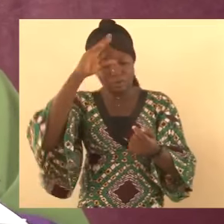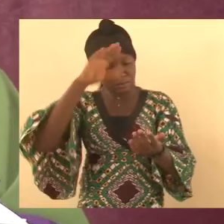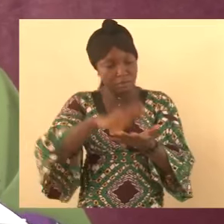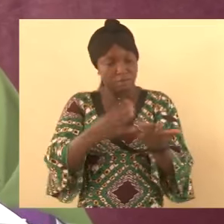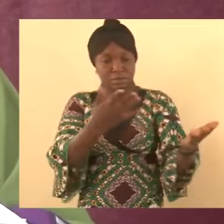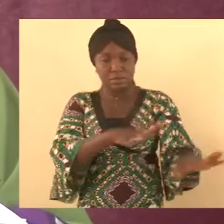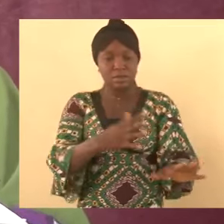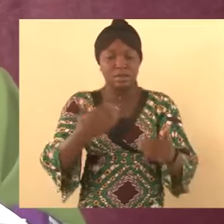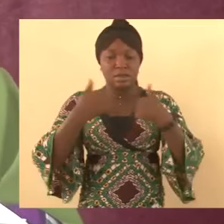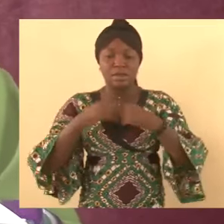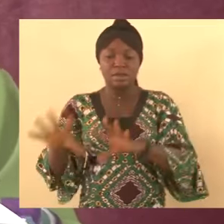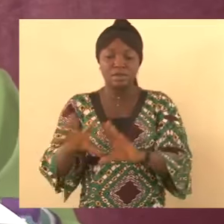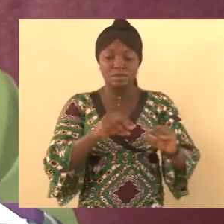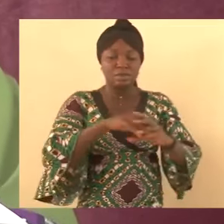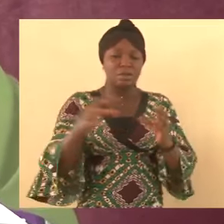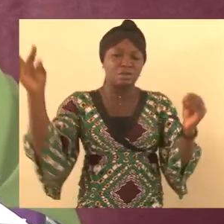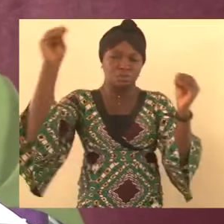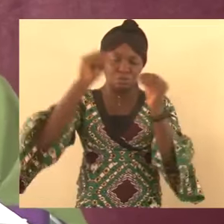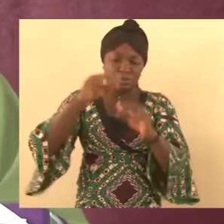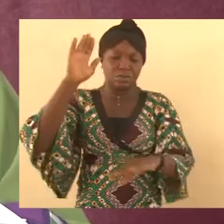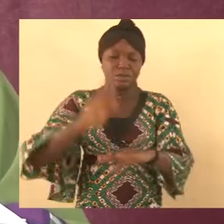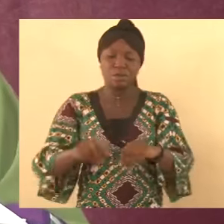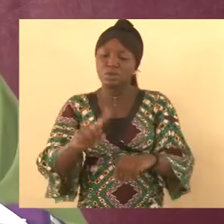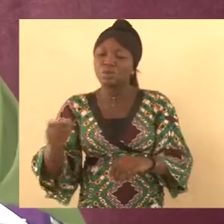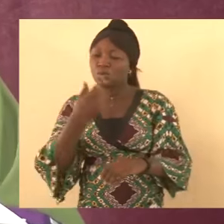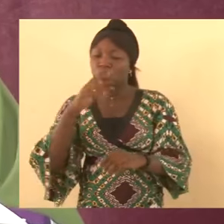than all those who are contributing to the treasury.